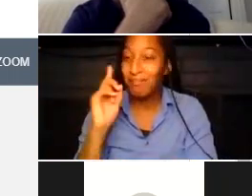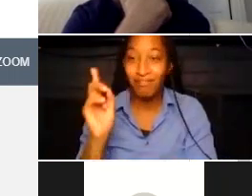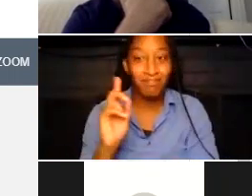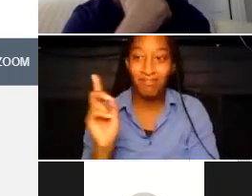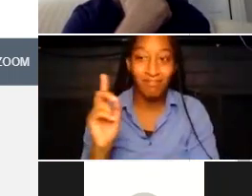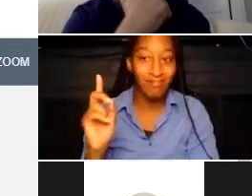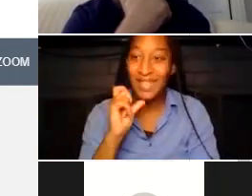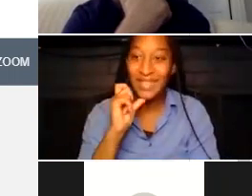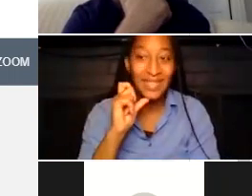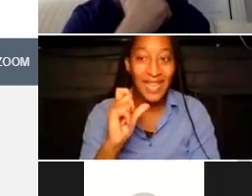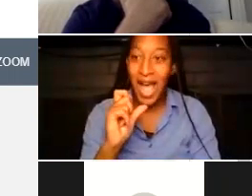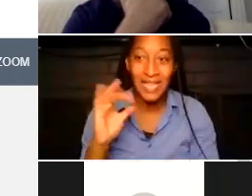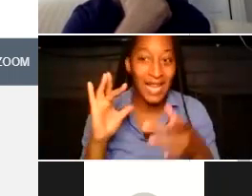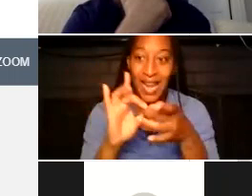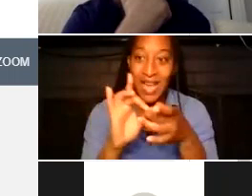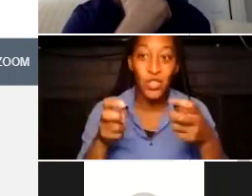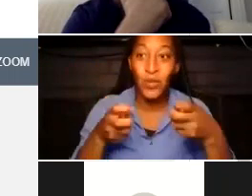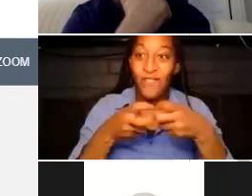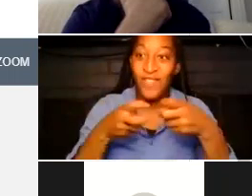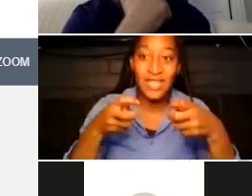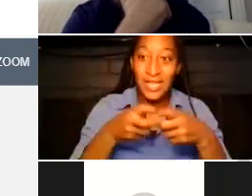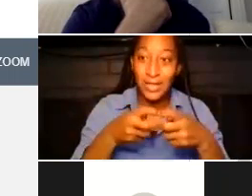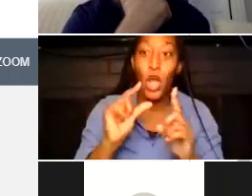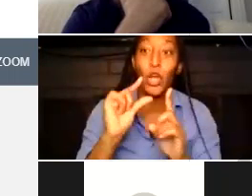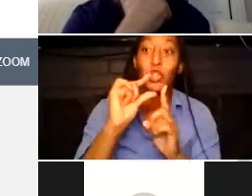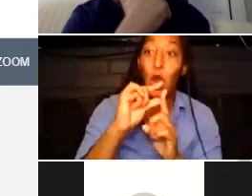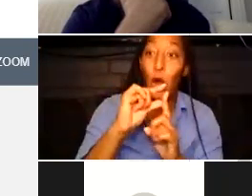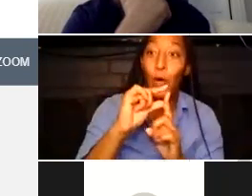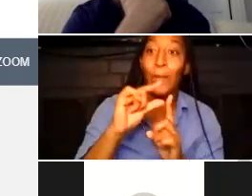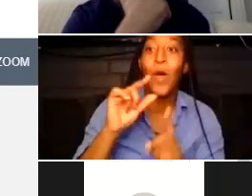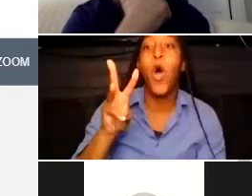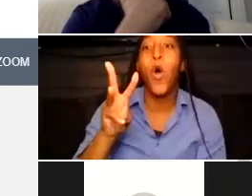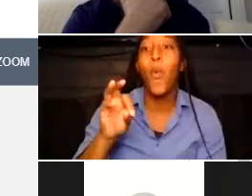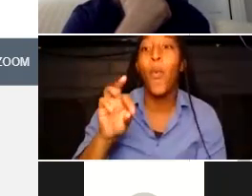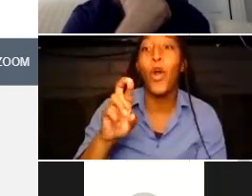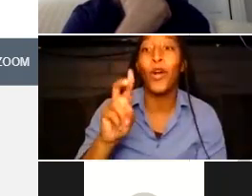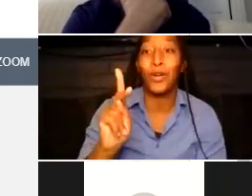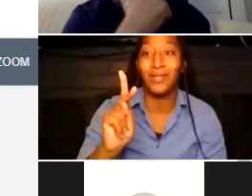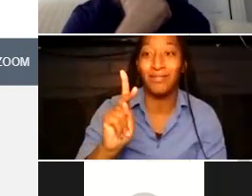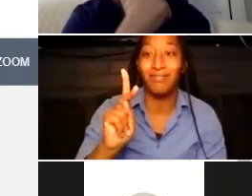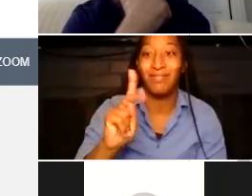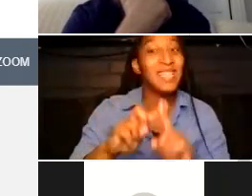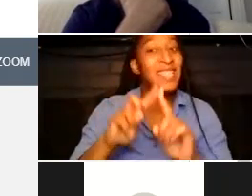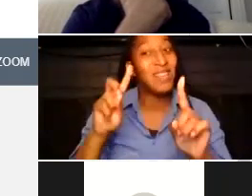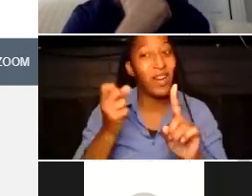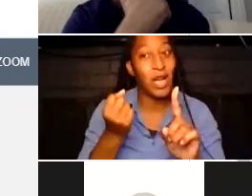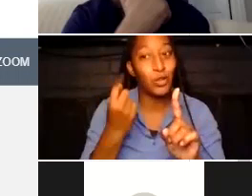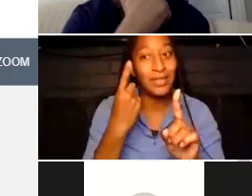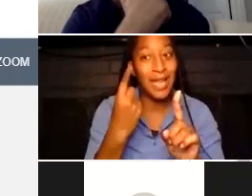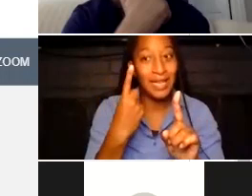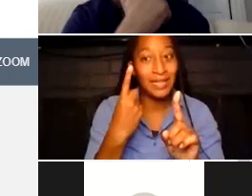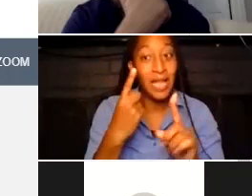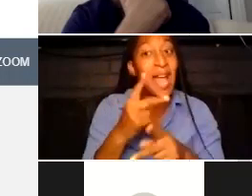be equivalent to the physics definition of work. So we have to be